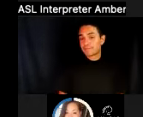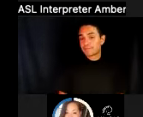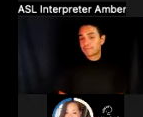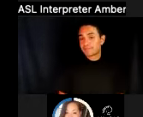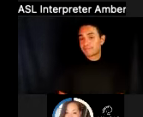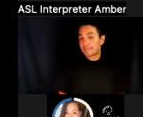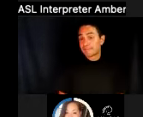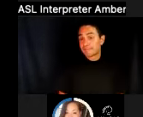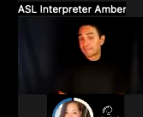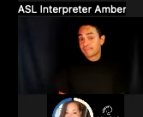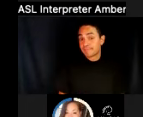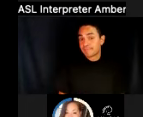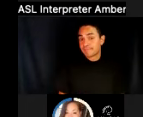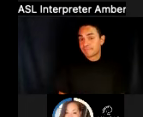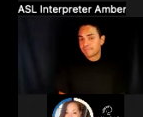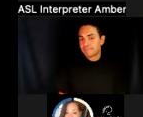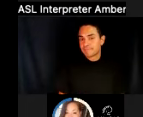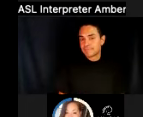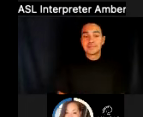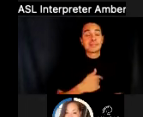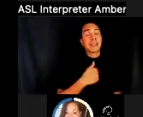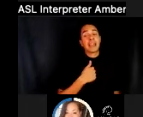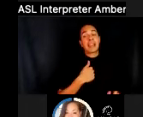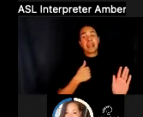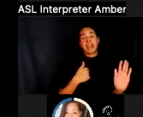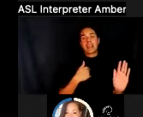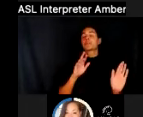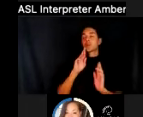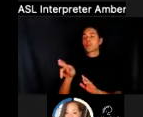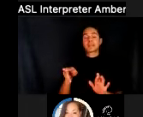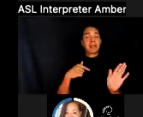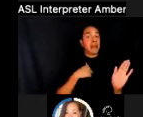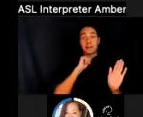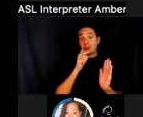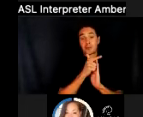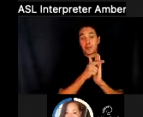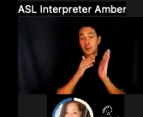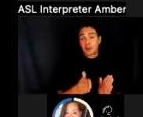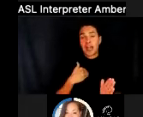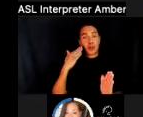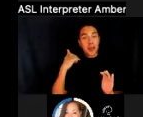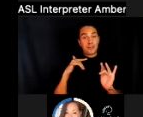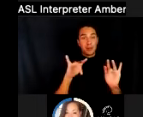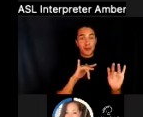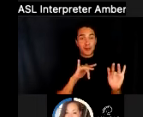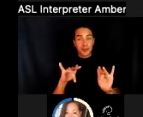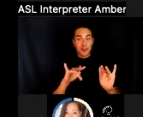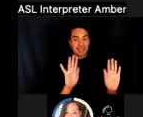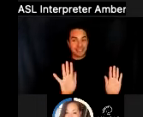Okay, so I'm not a lawyer, so, and I know I'm being recorded,